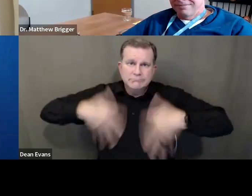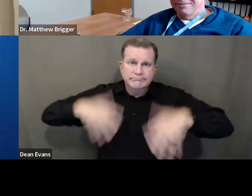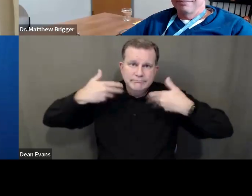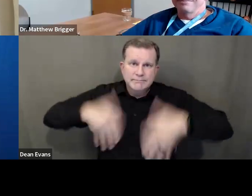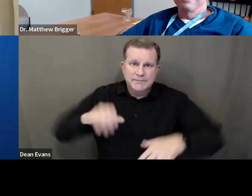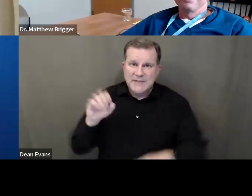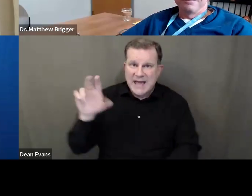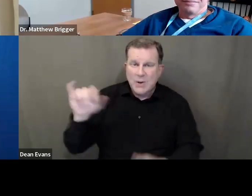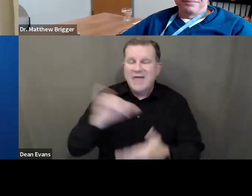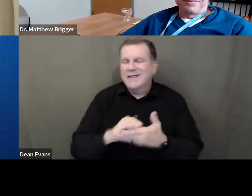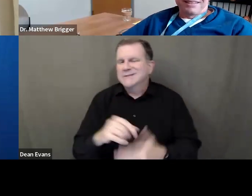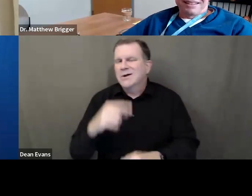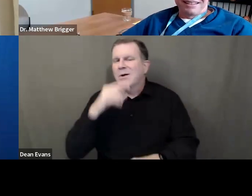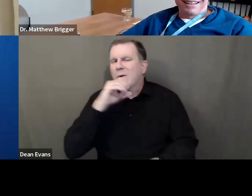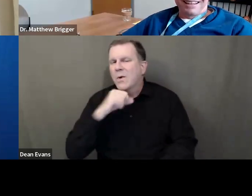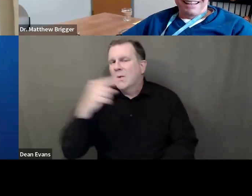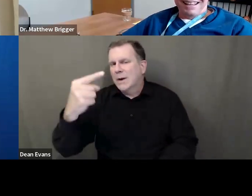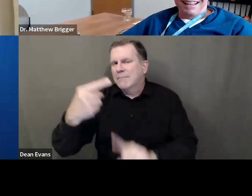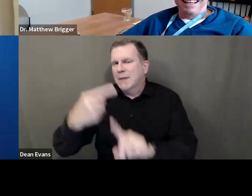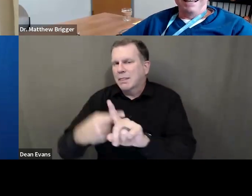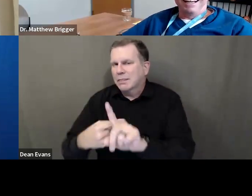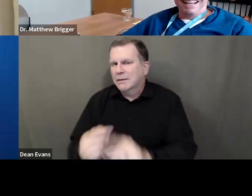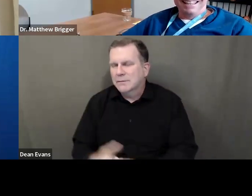for a 1-month-old.